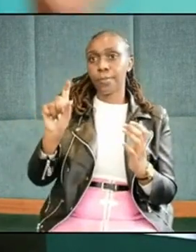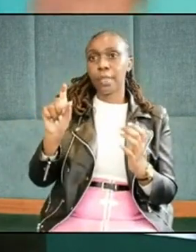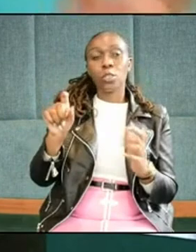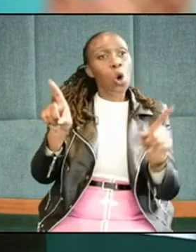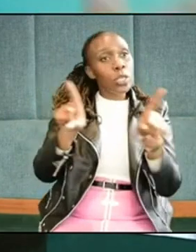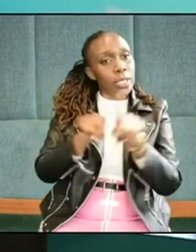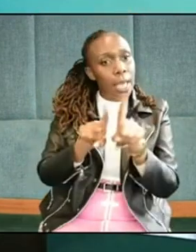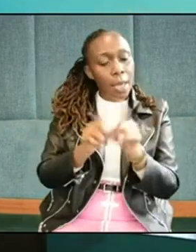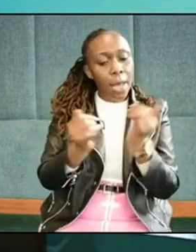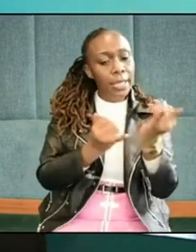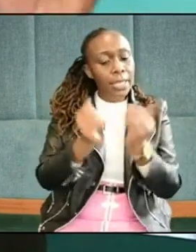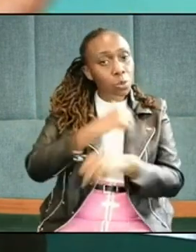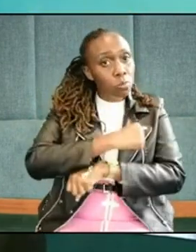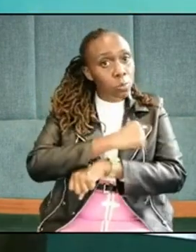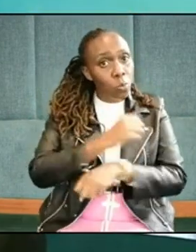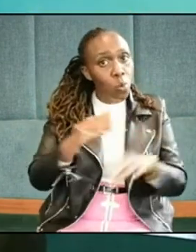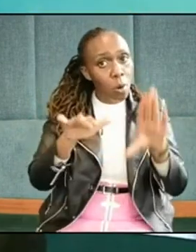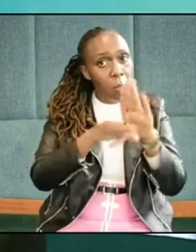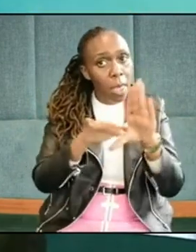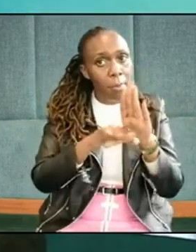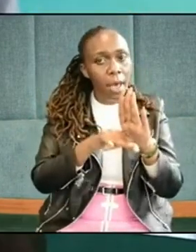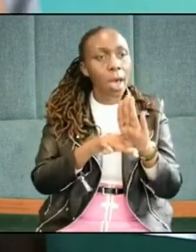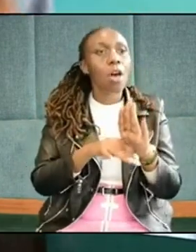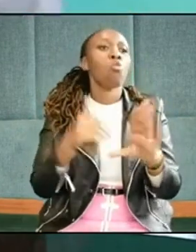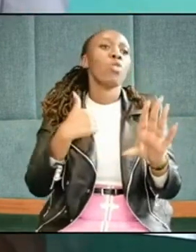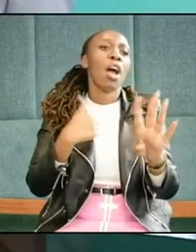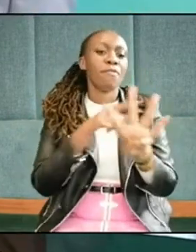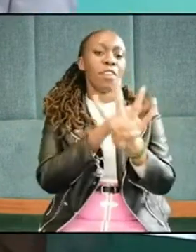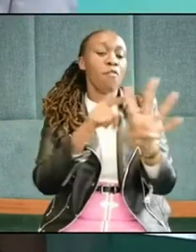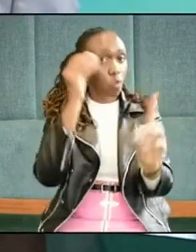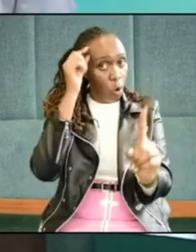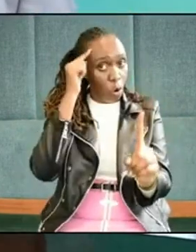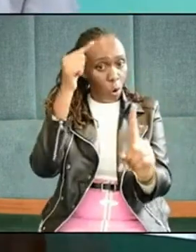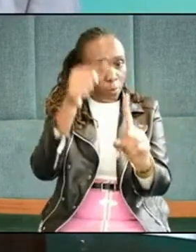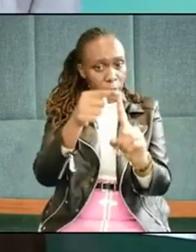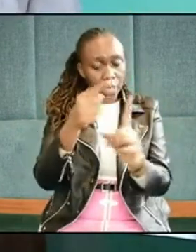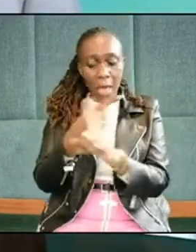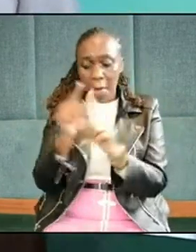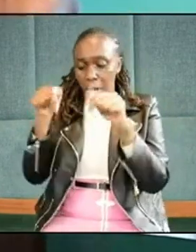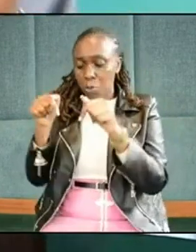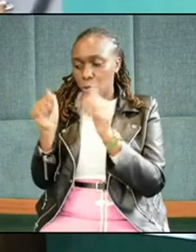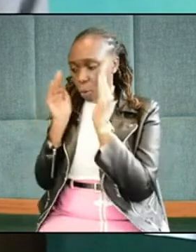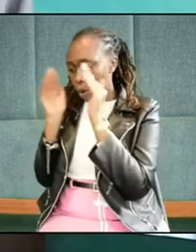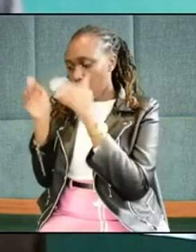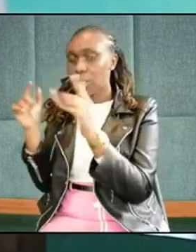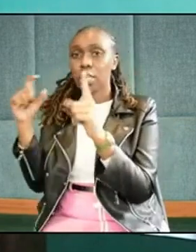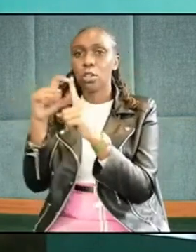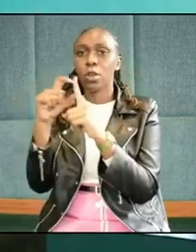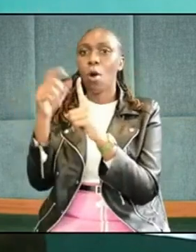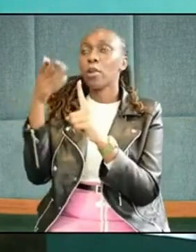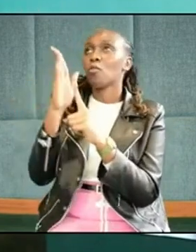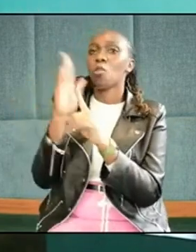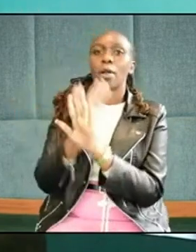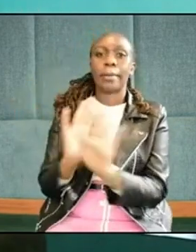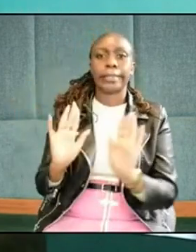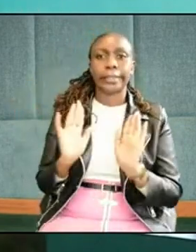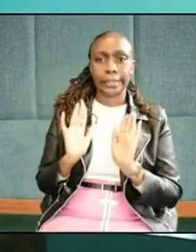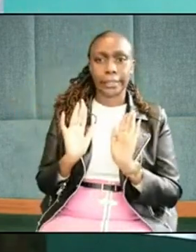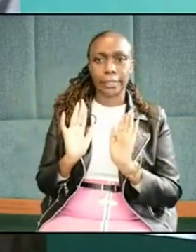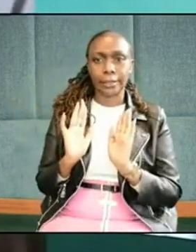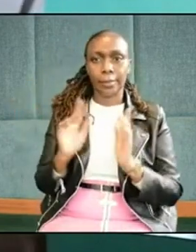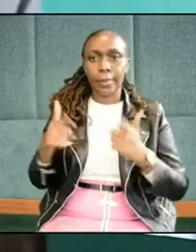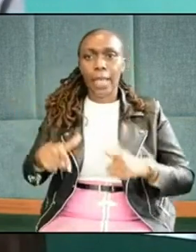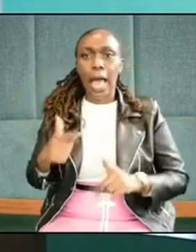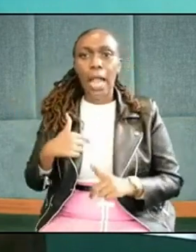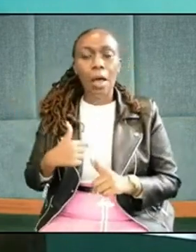member, these are the objectives for which we exist. But today, we are looking at the Word of God itself.